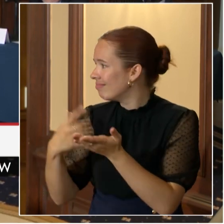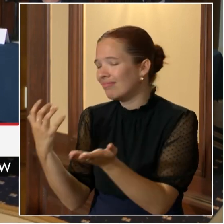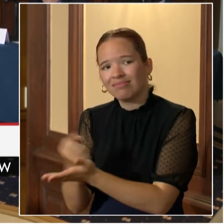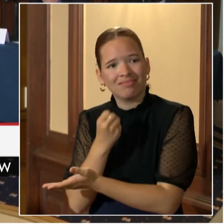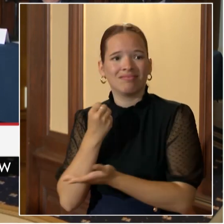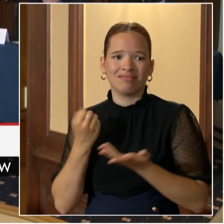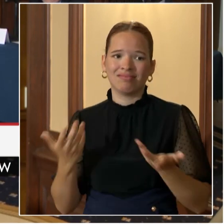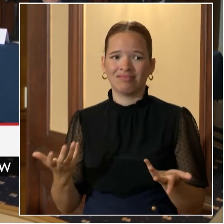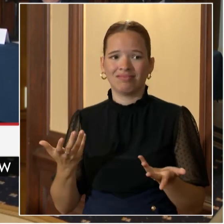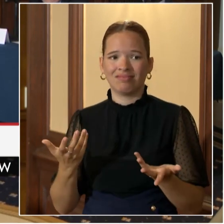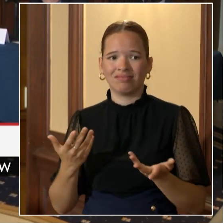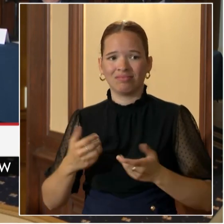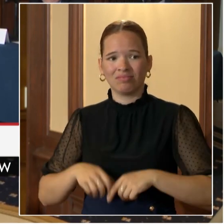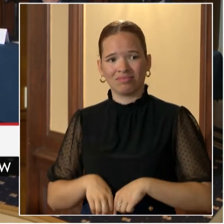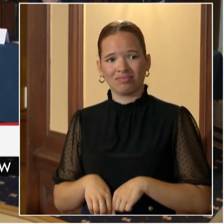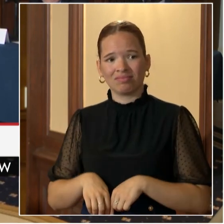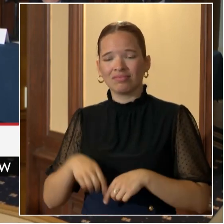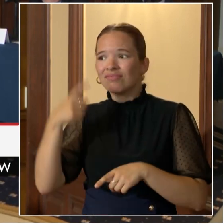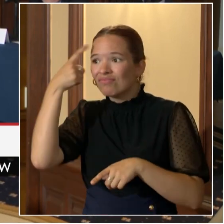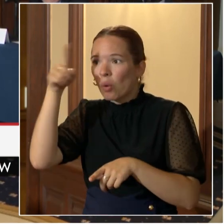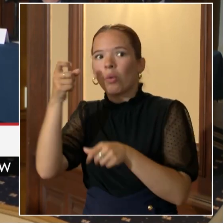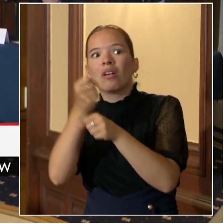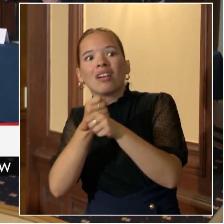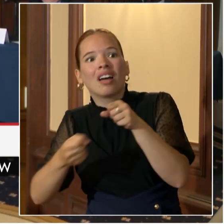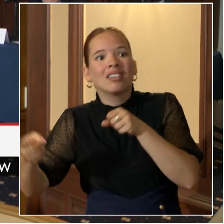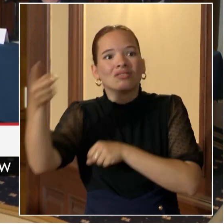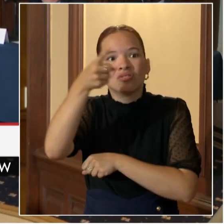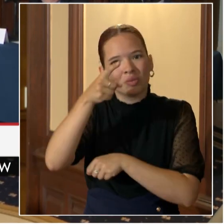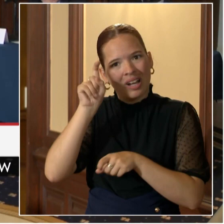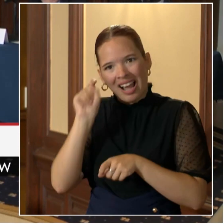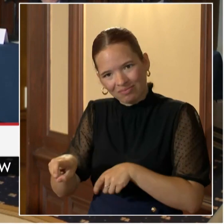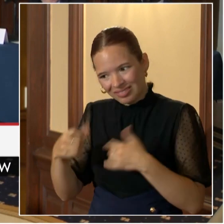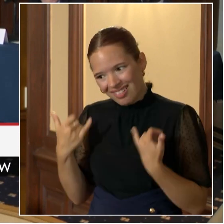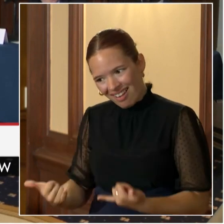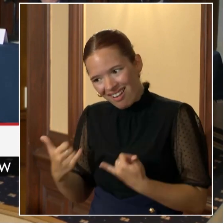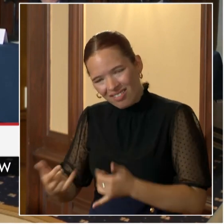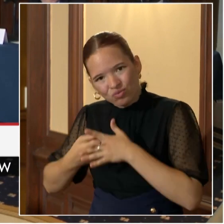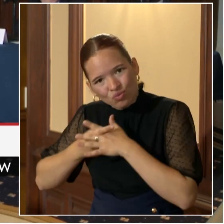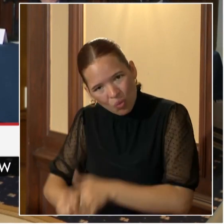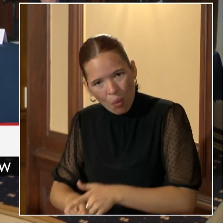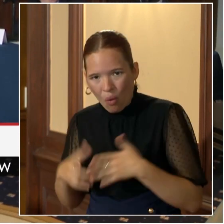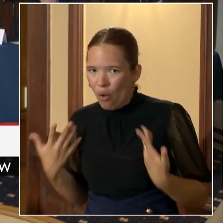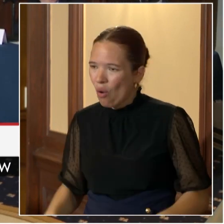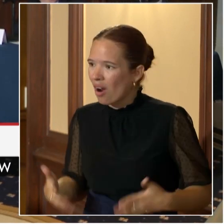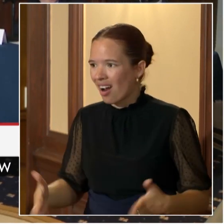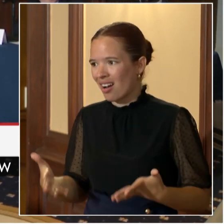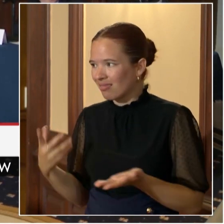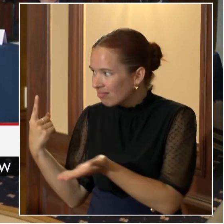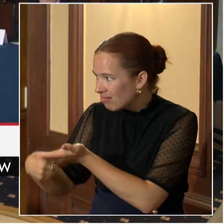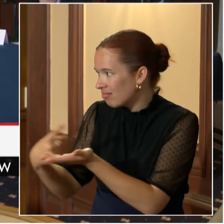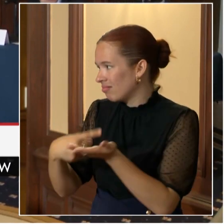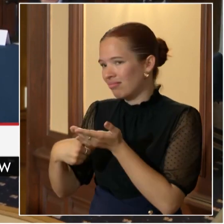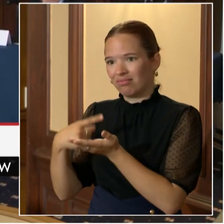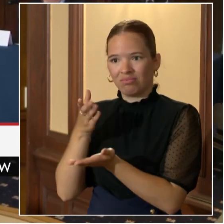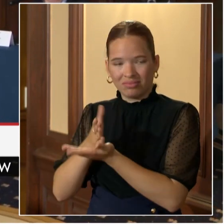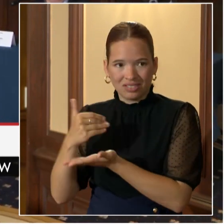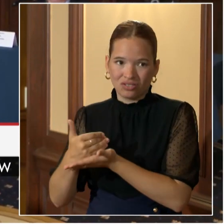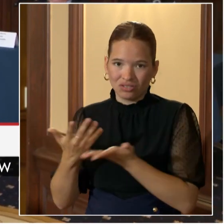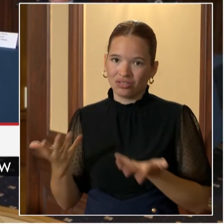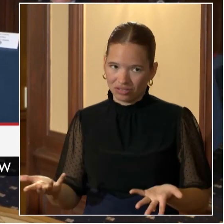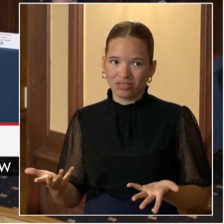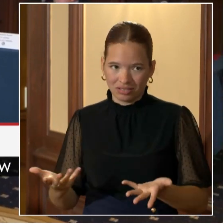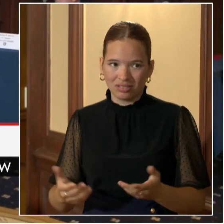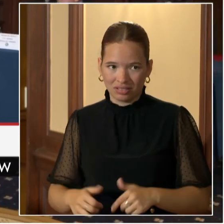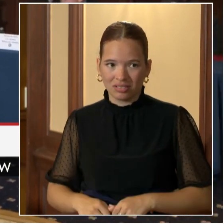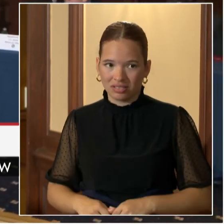else that comes up in the meanwhile, we can certainly entertain. I do want to be